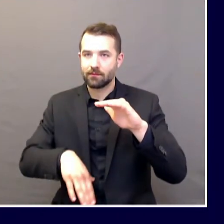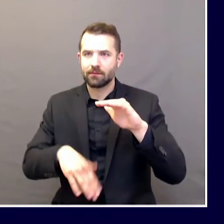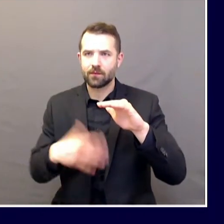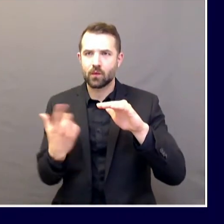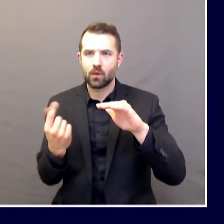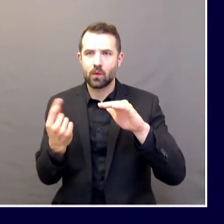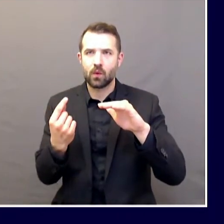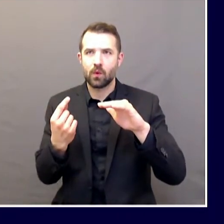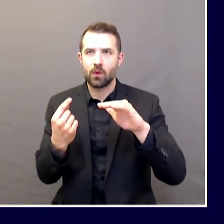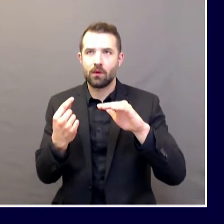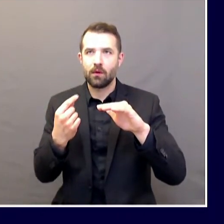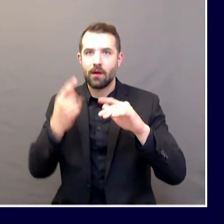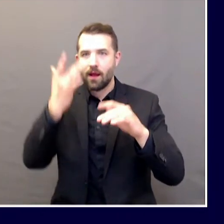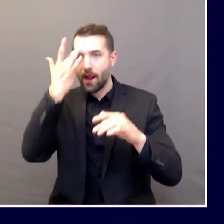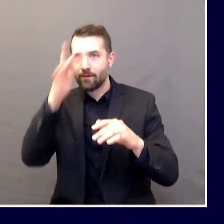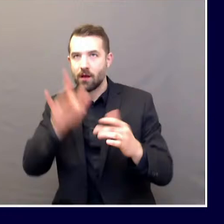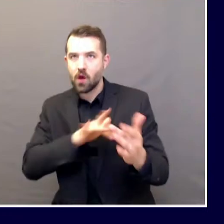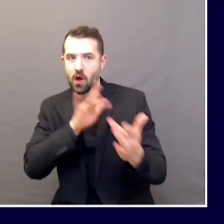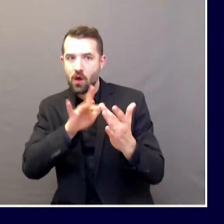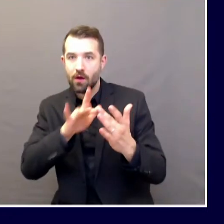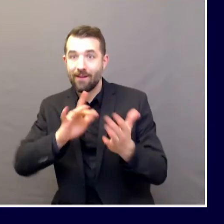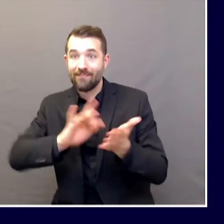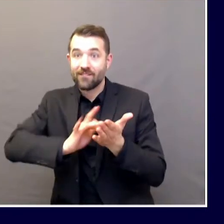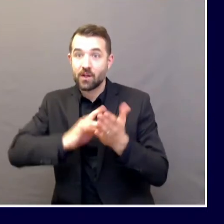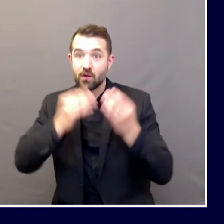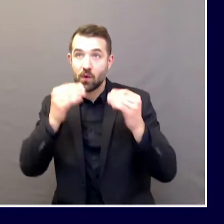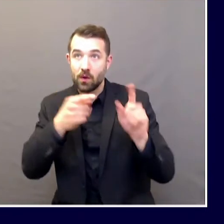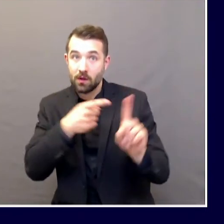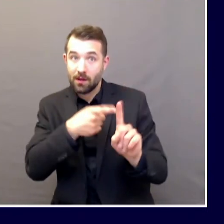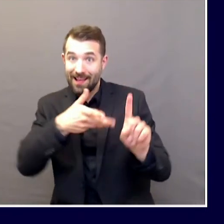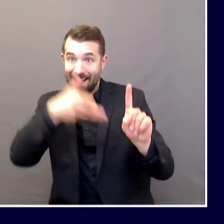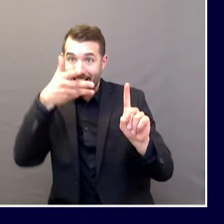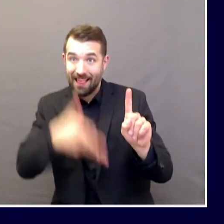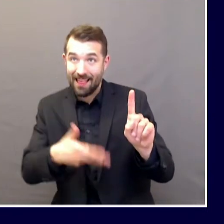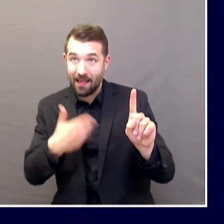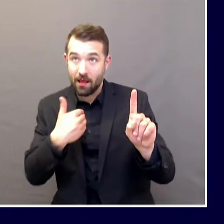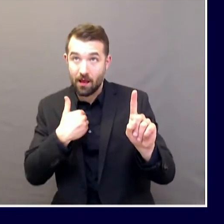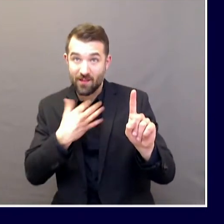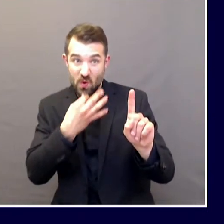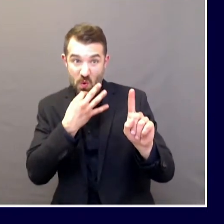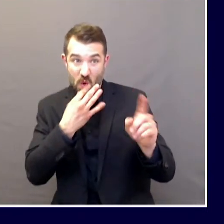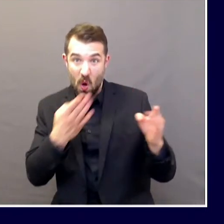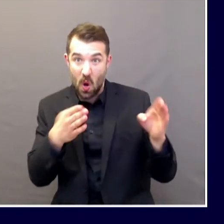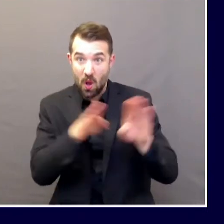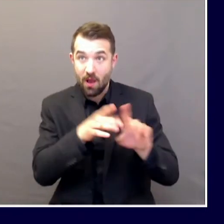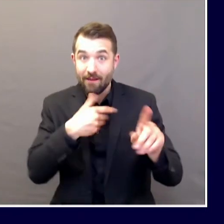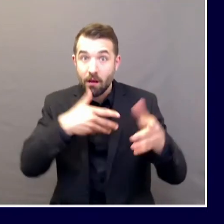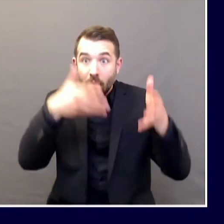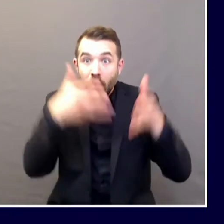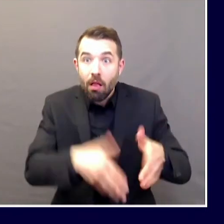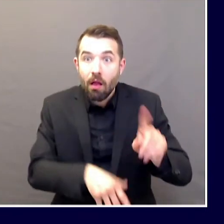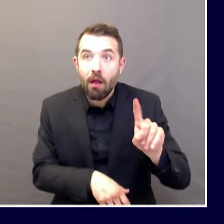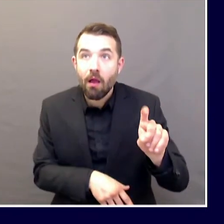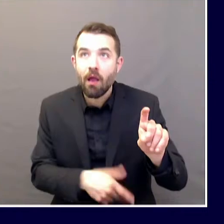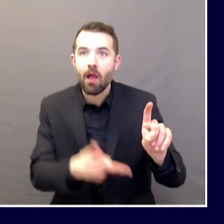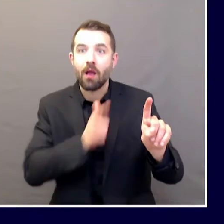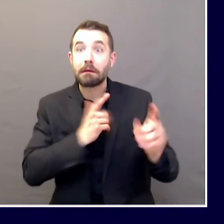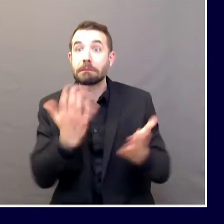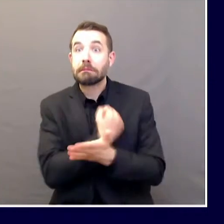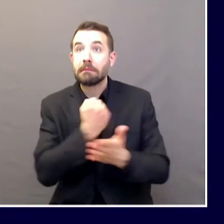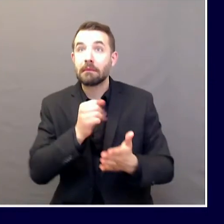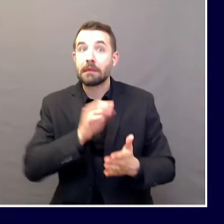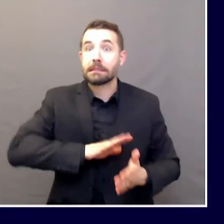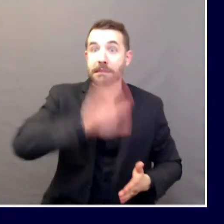that practice endorsed by the Maine CDC? And how are you recommending pharmacies go about administering extra doses if they end up